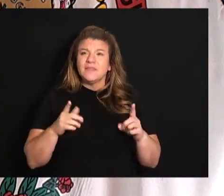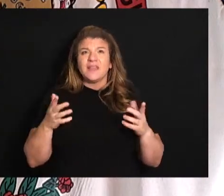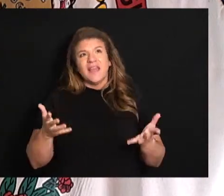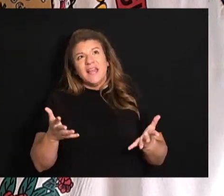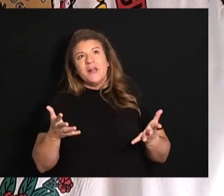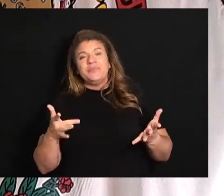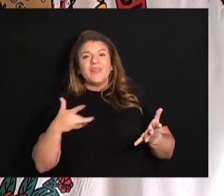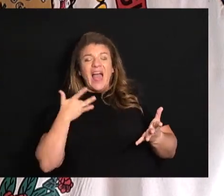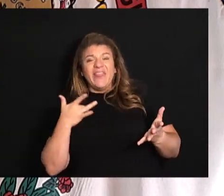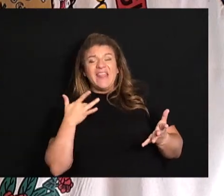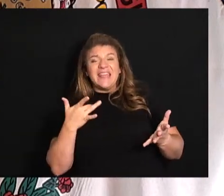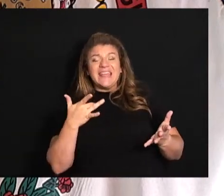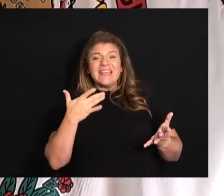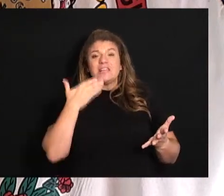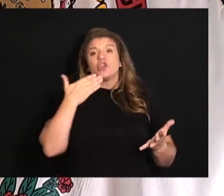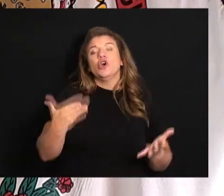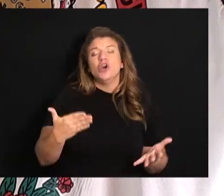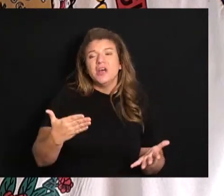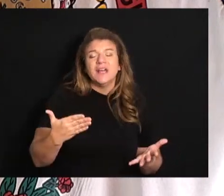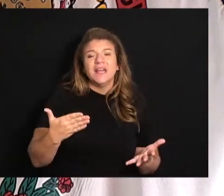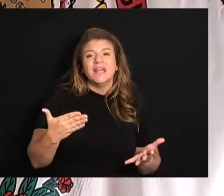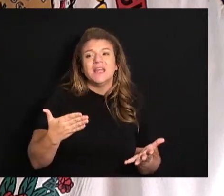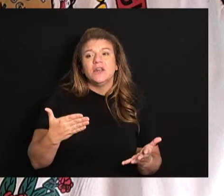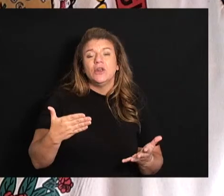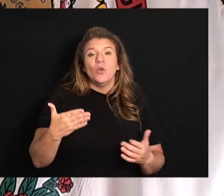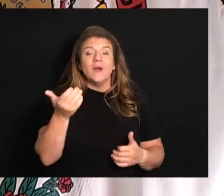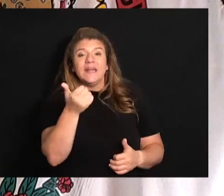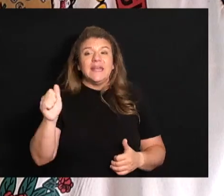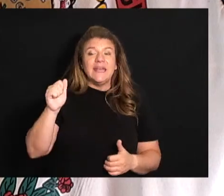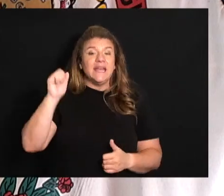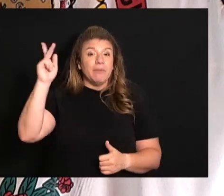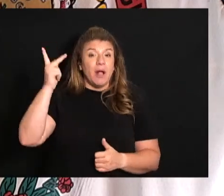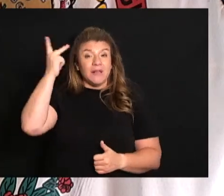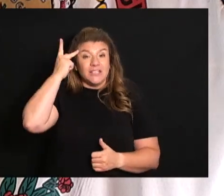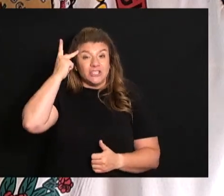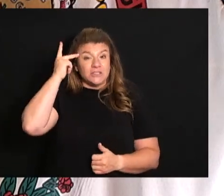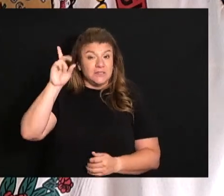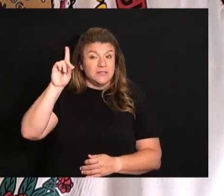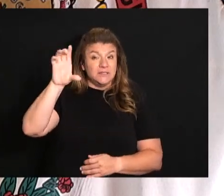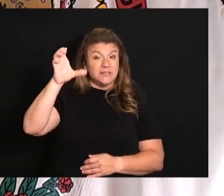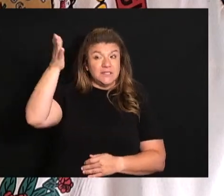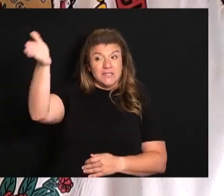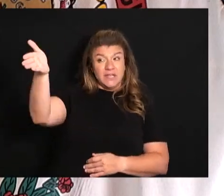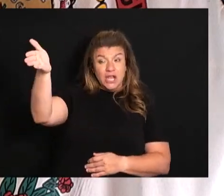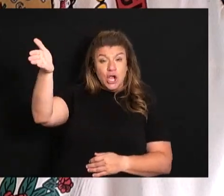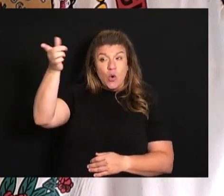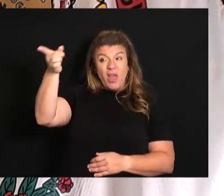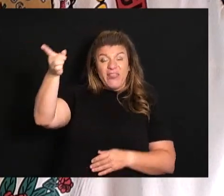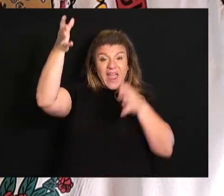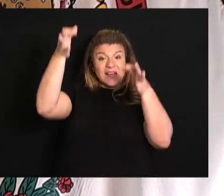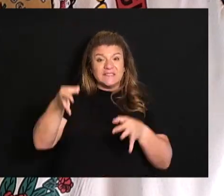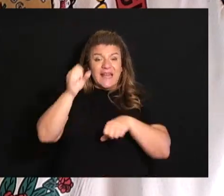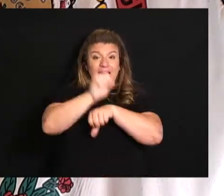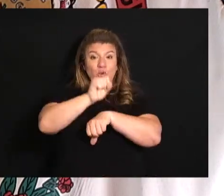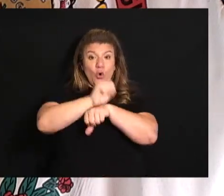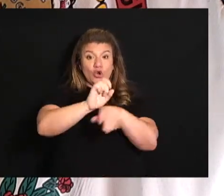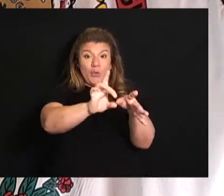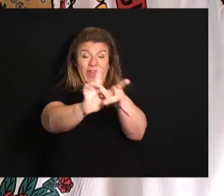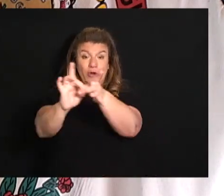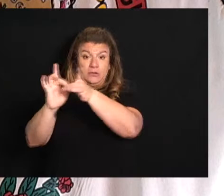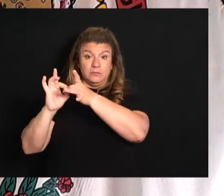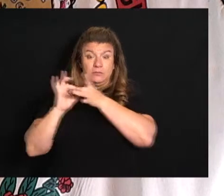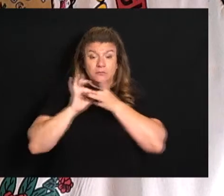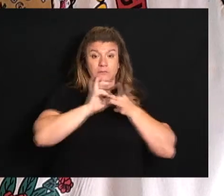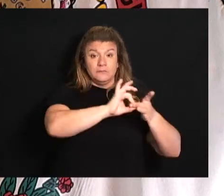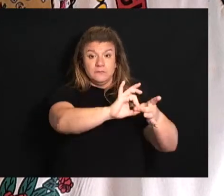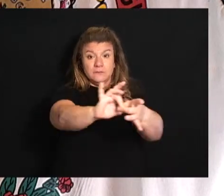good when any of our politicians in D.C. decide to work together and see if we can